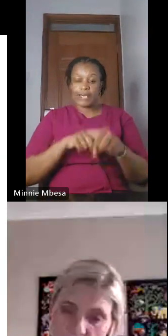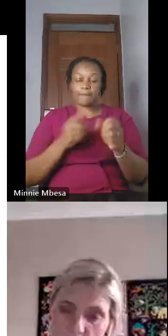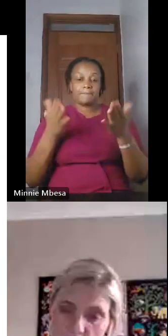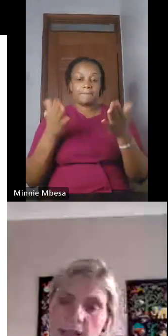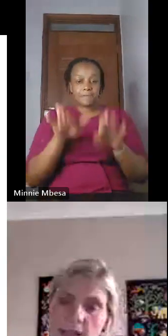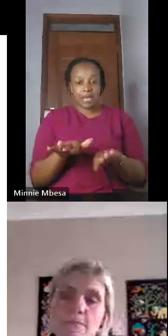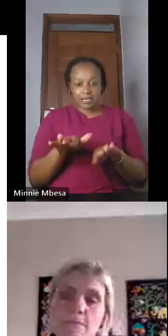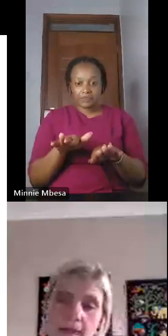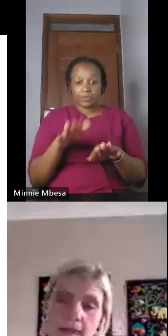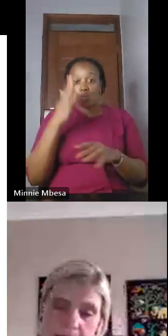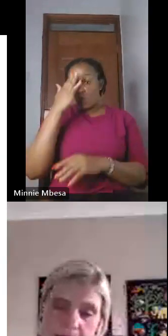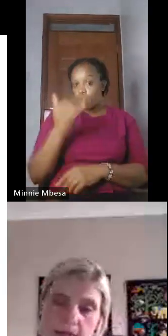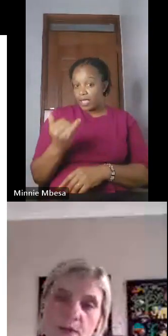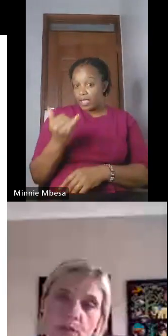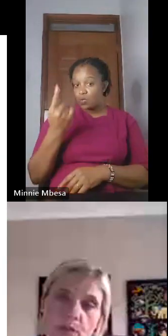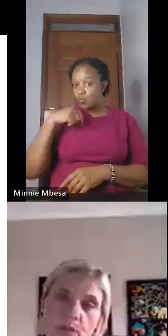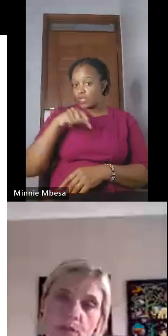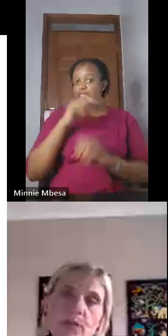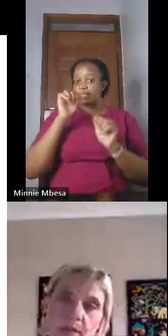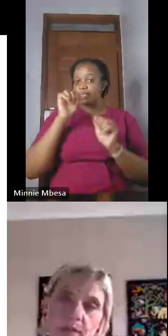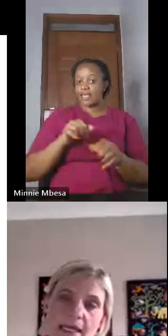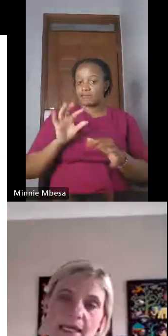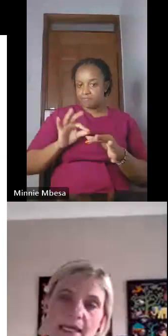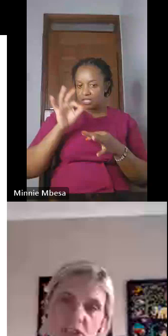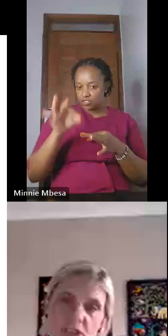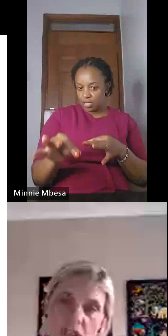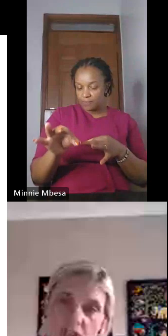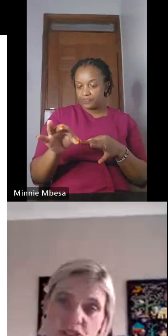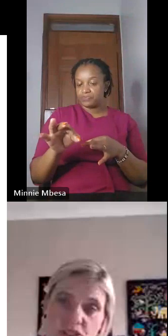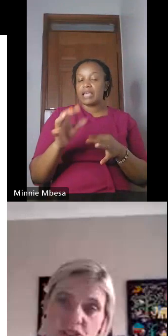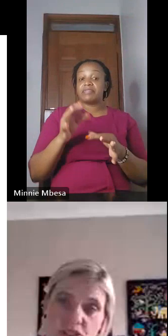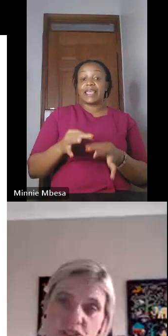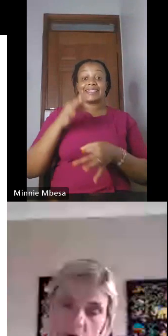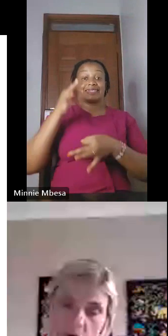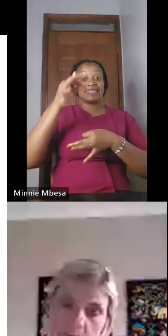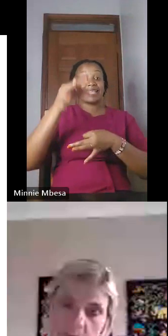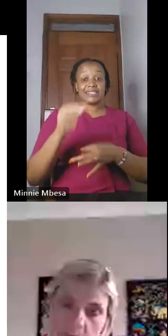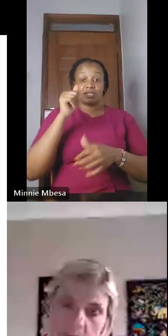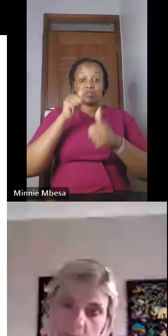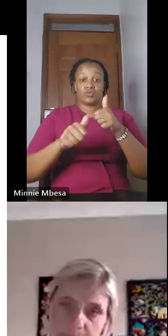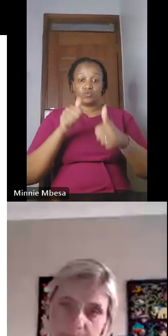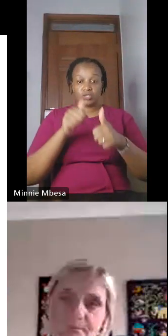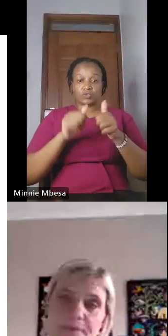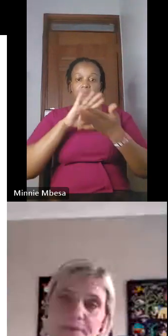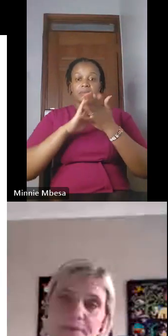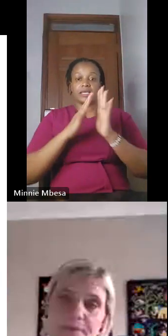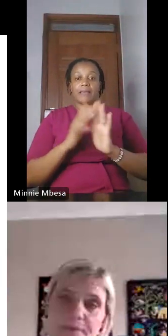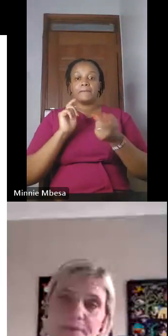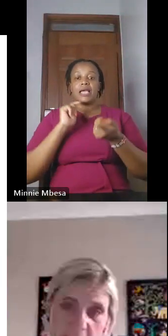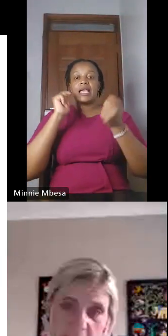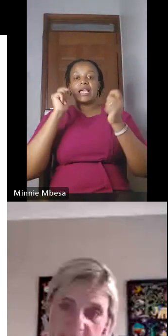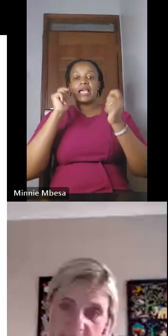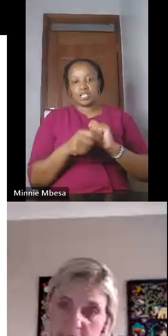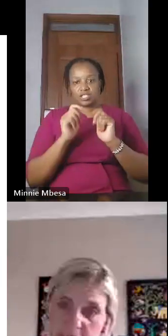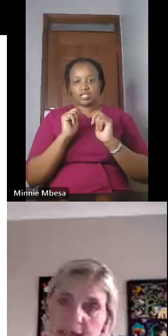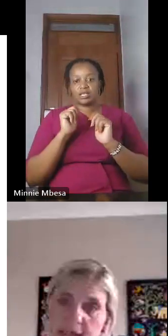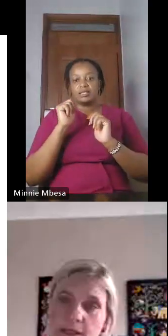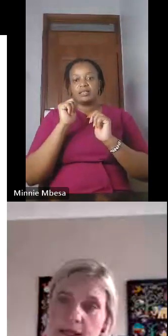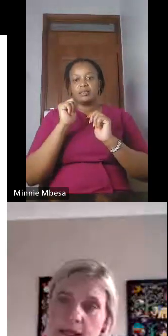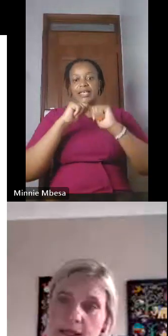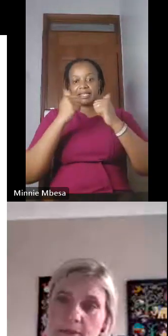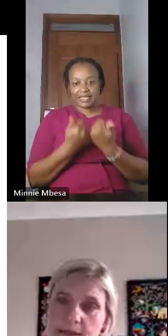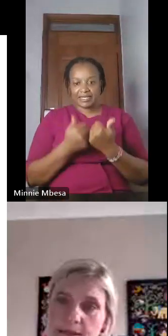can measure the extent to which you will be a change agent in your home country. I hope I've answered